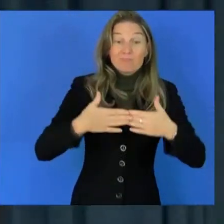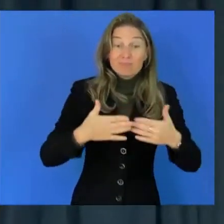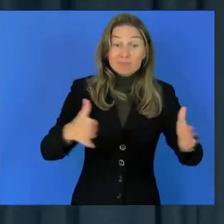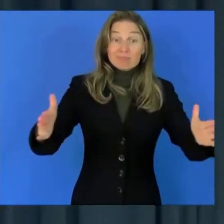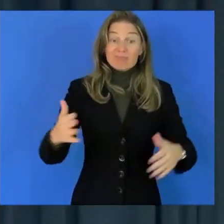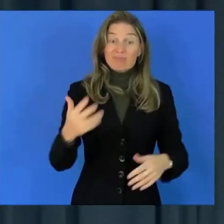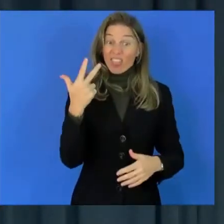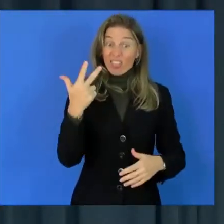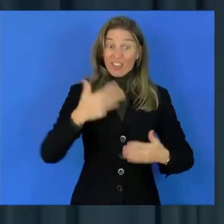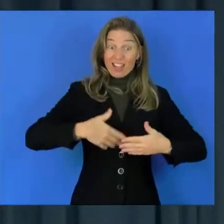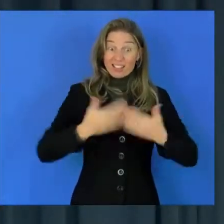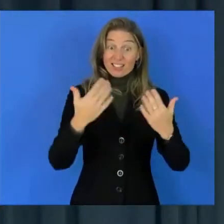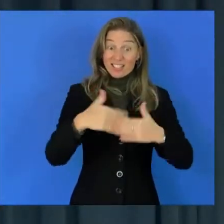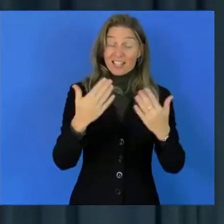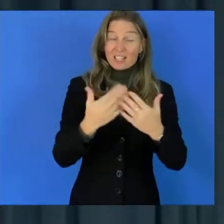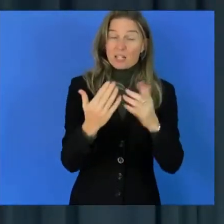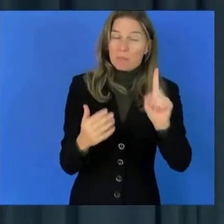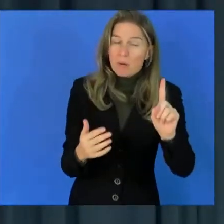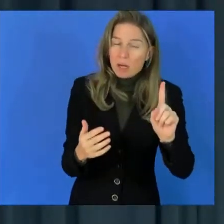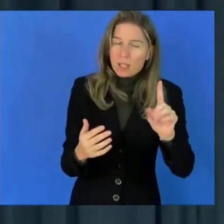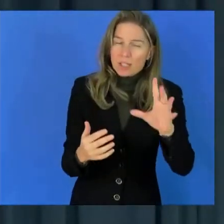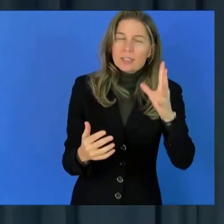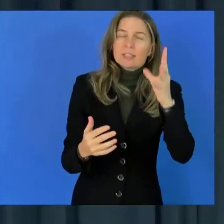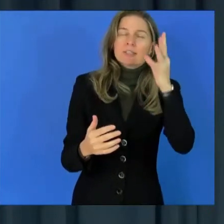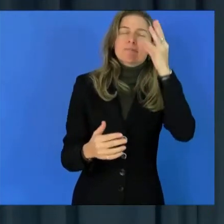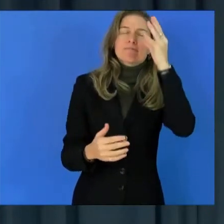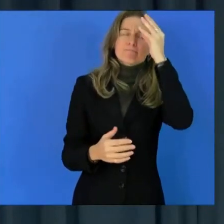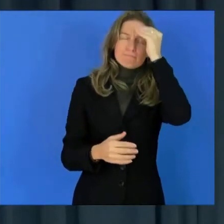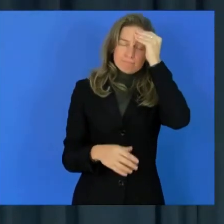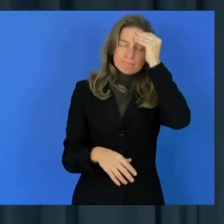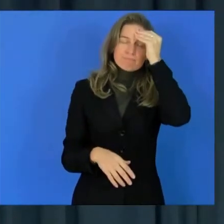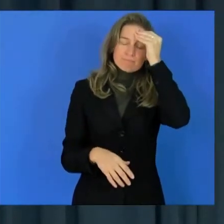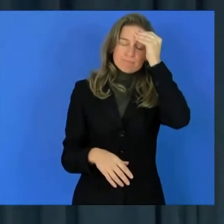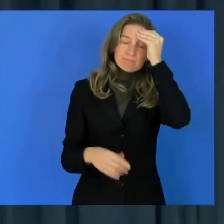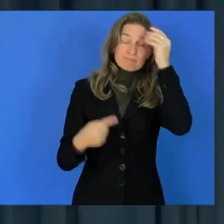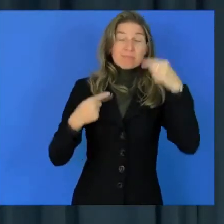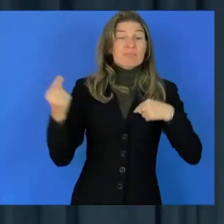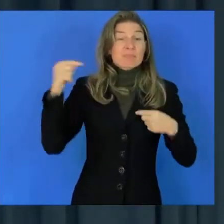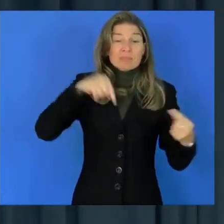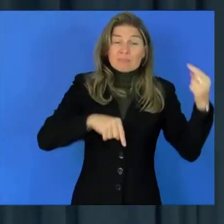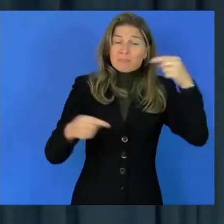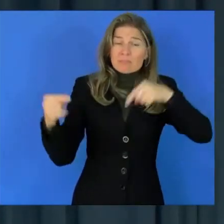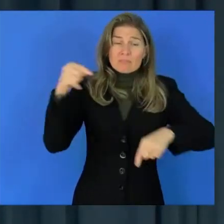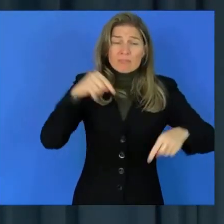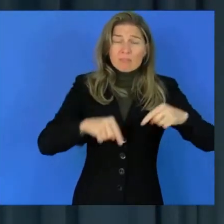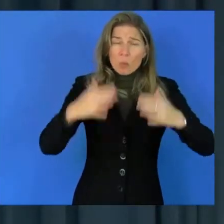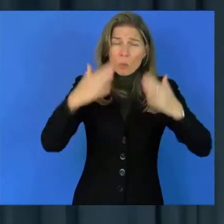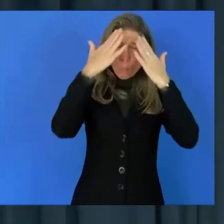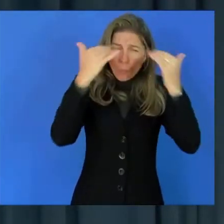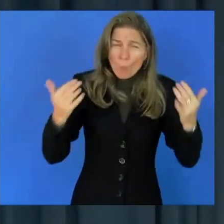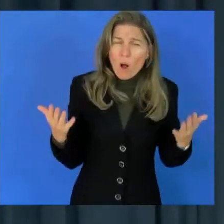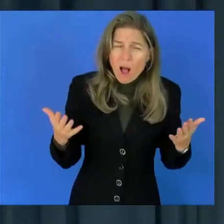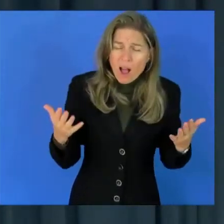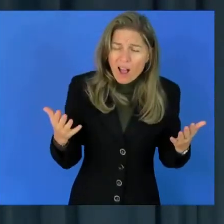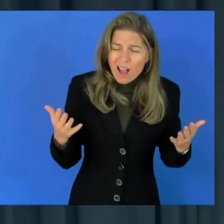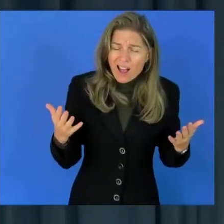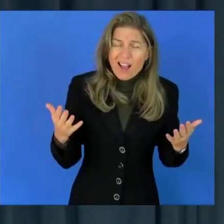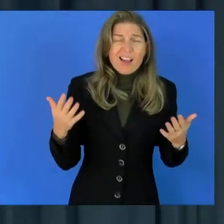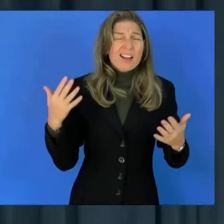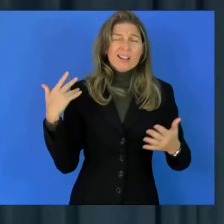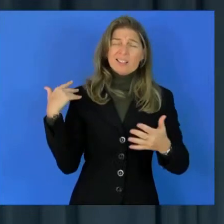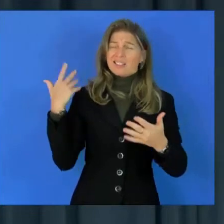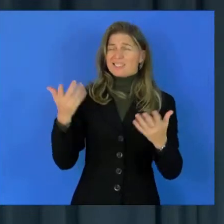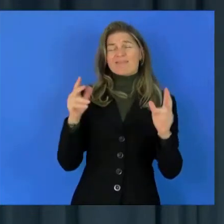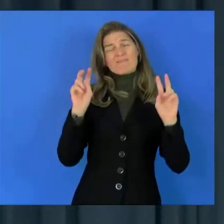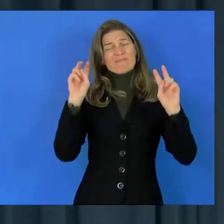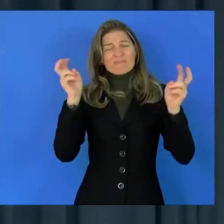remembering that we are here together to uncrack or to crack the code or break the circuit on